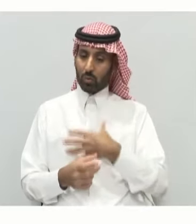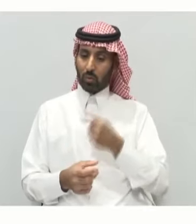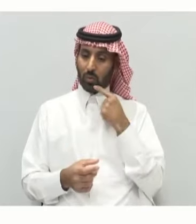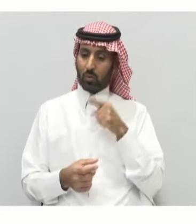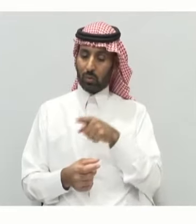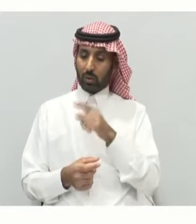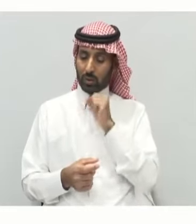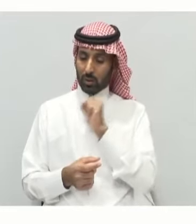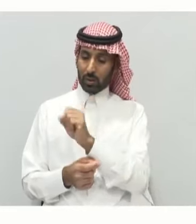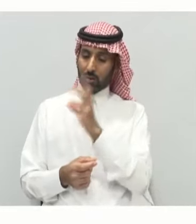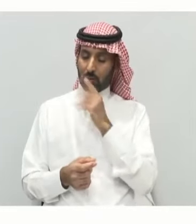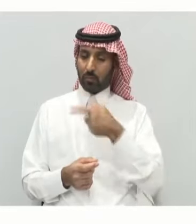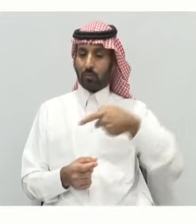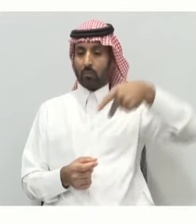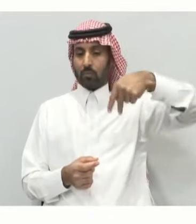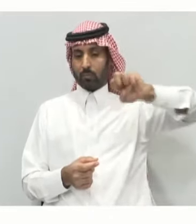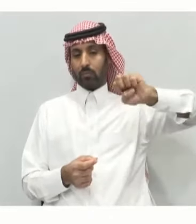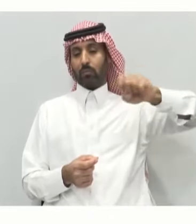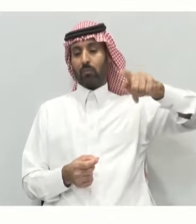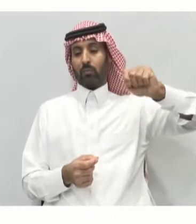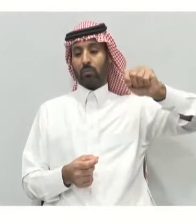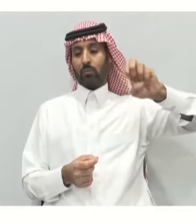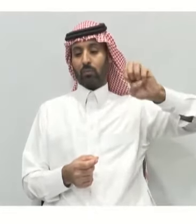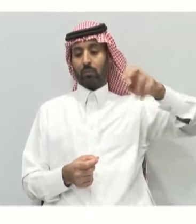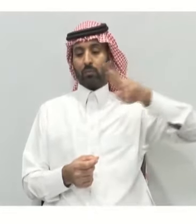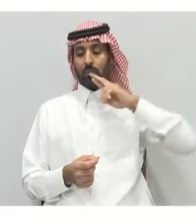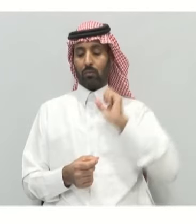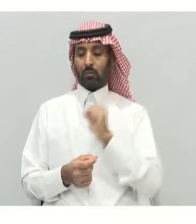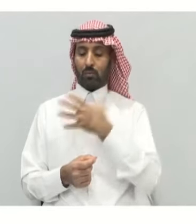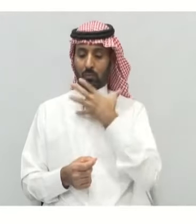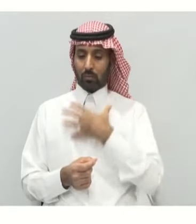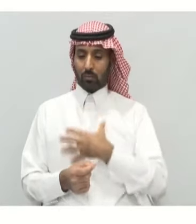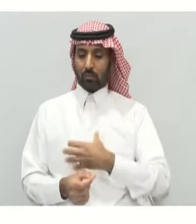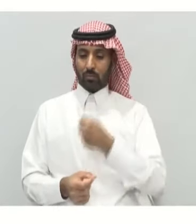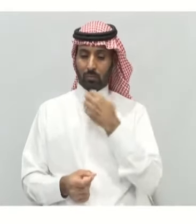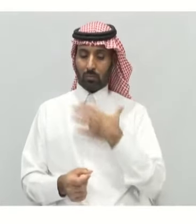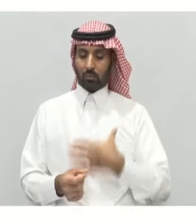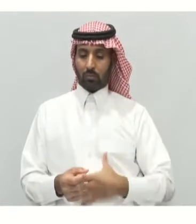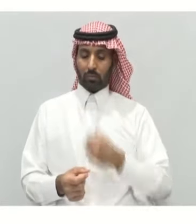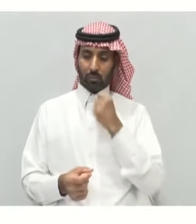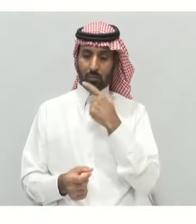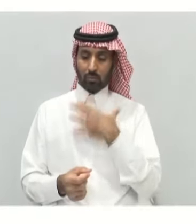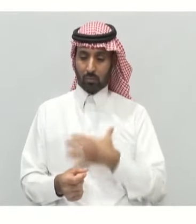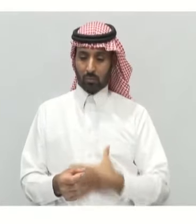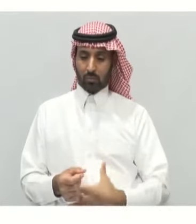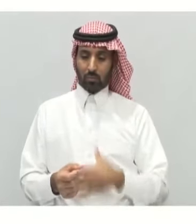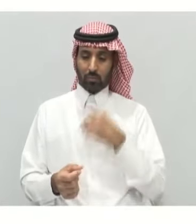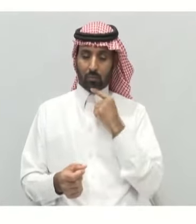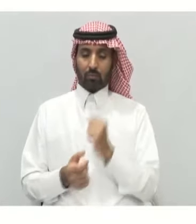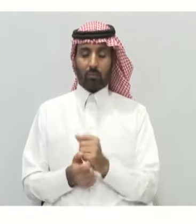Uncle Peter has a long beard. So here the adjective is long, and the noun